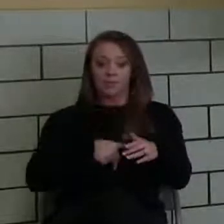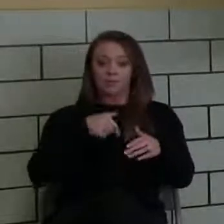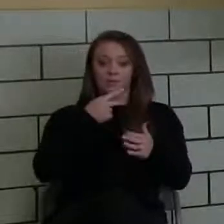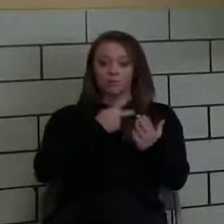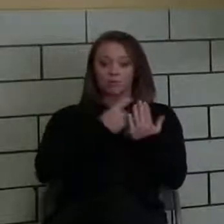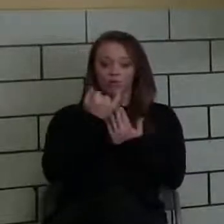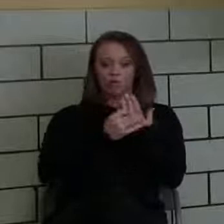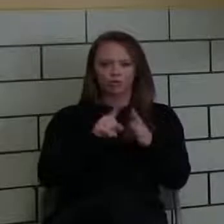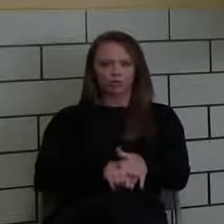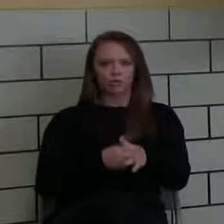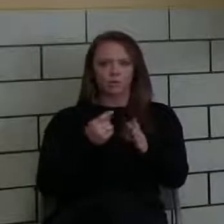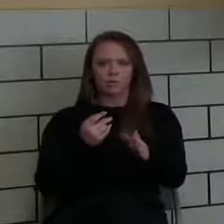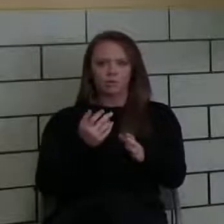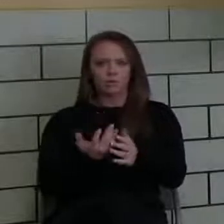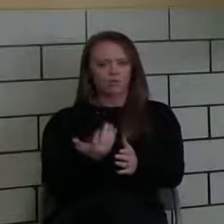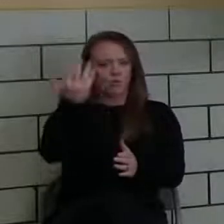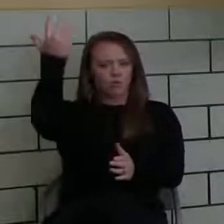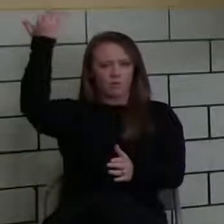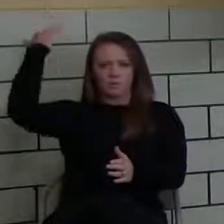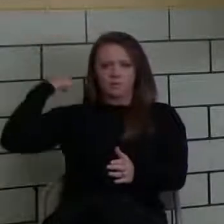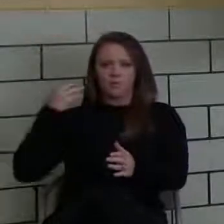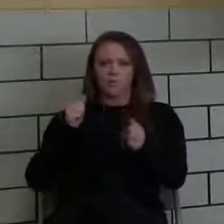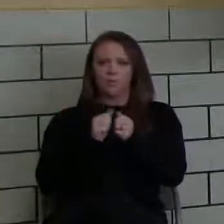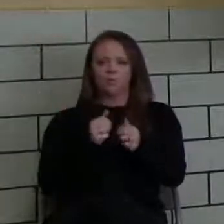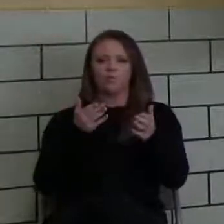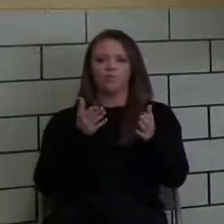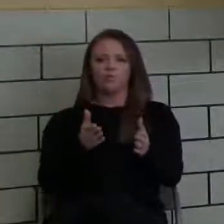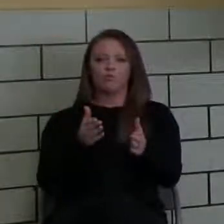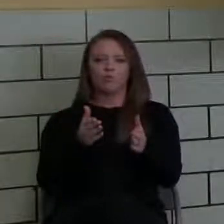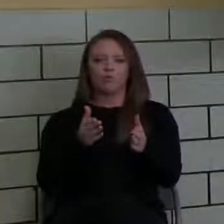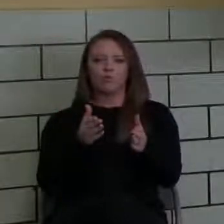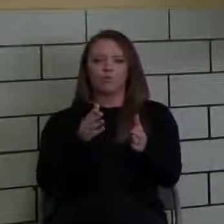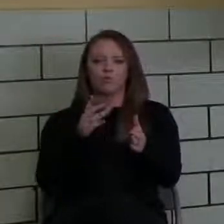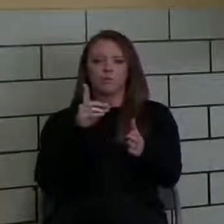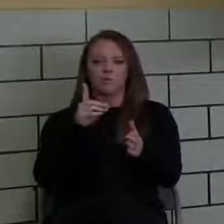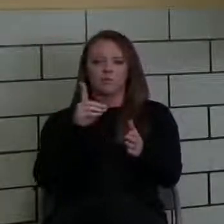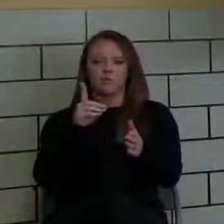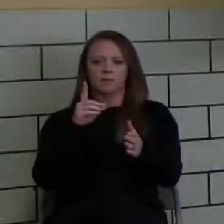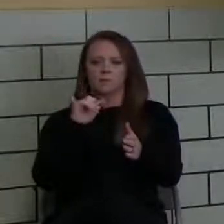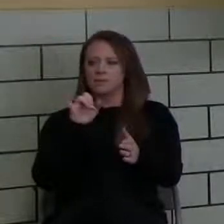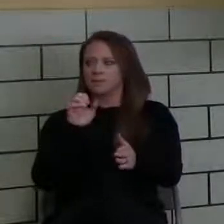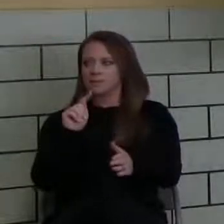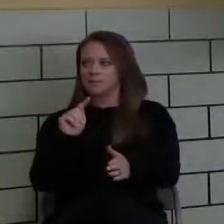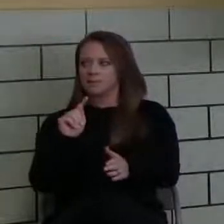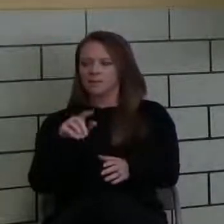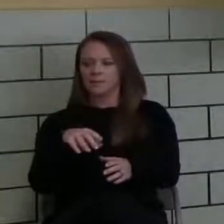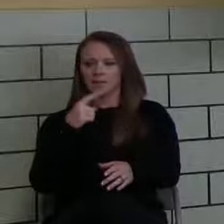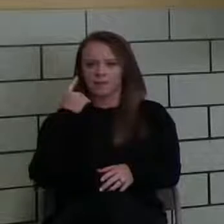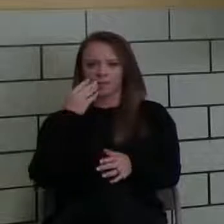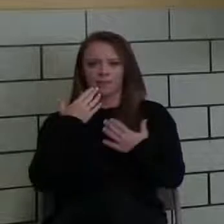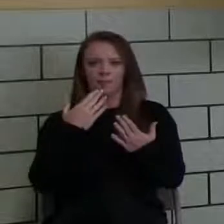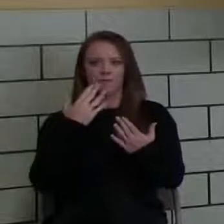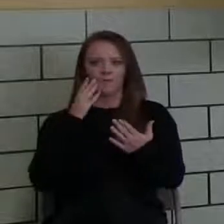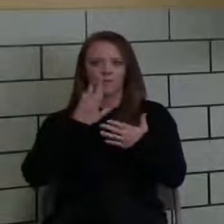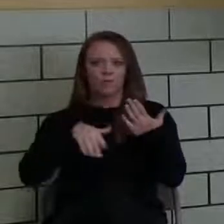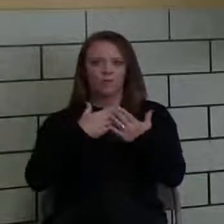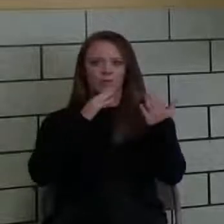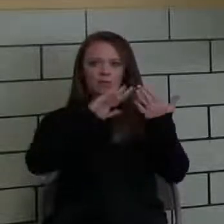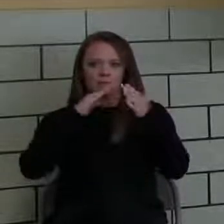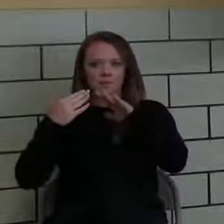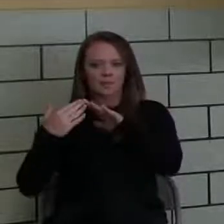ago with the roadway diet, and thanks to the city and all the efforts that went into that, I know it was a tough process to get to